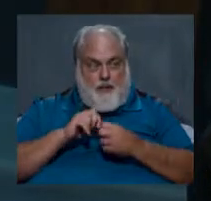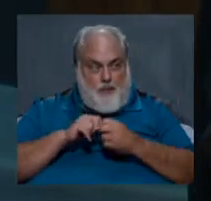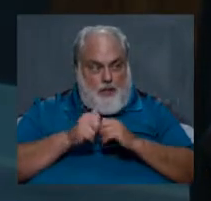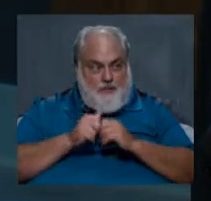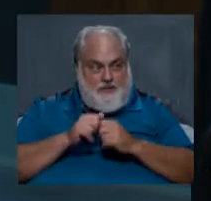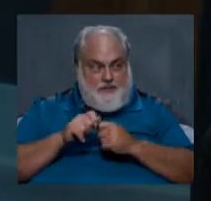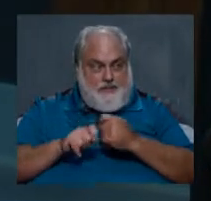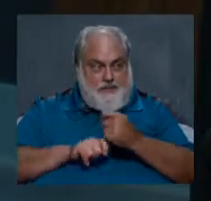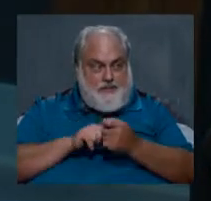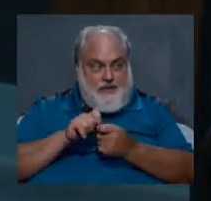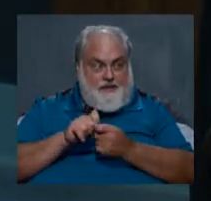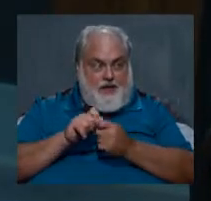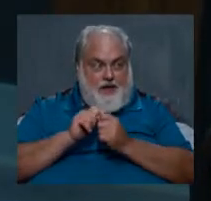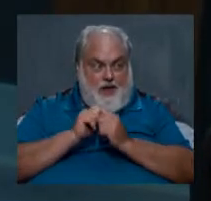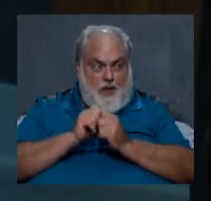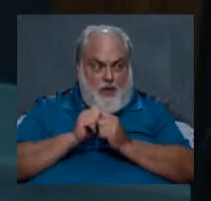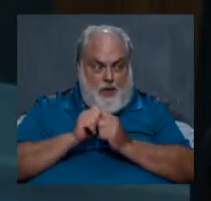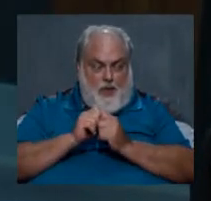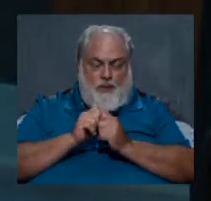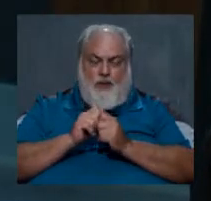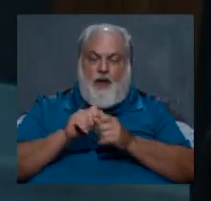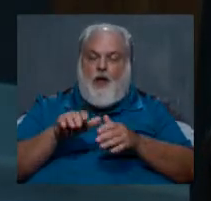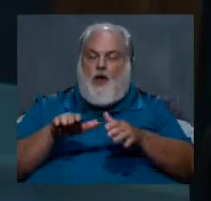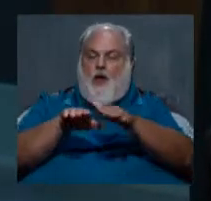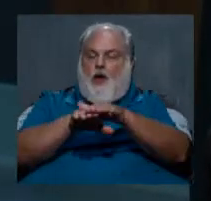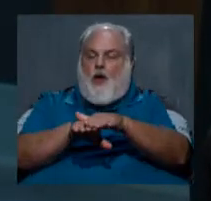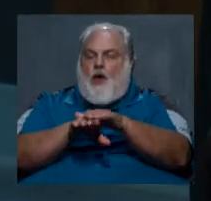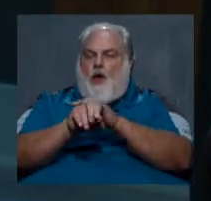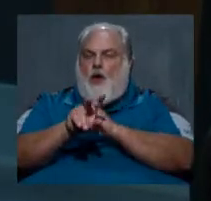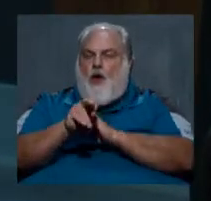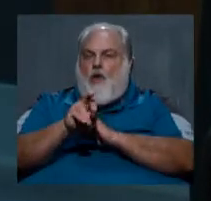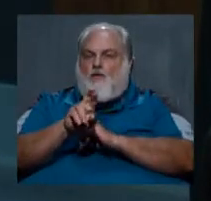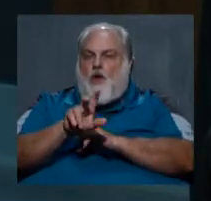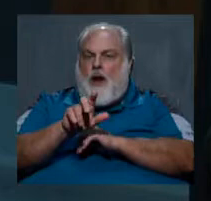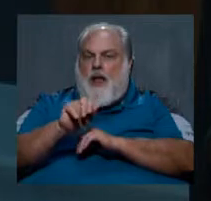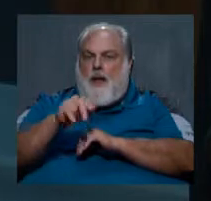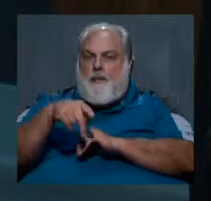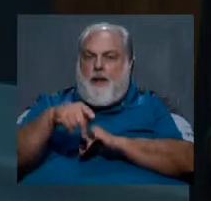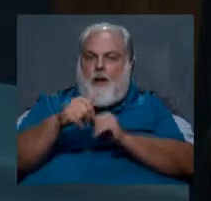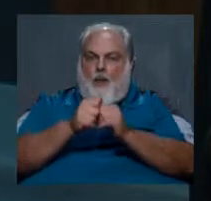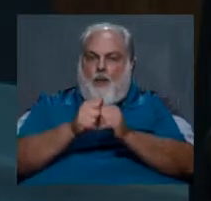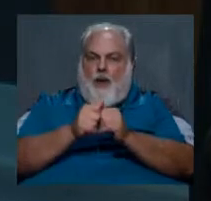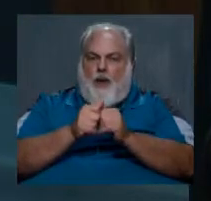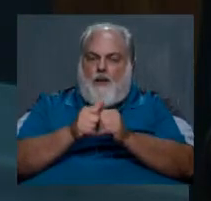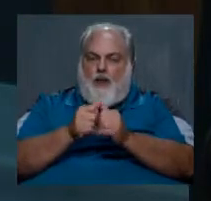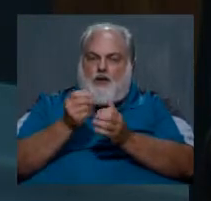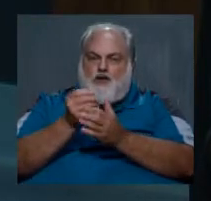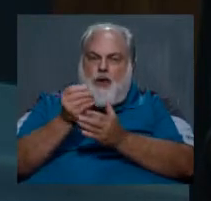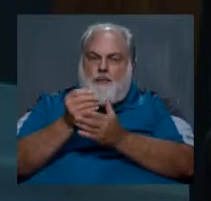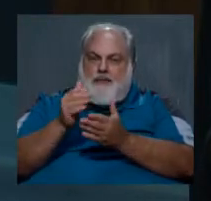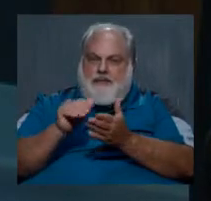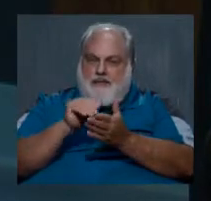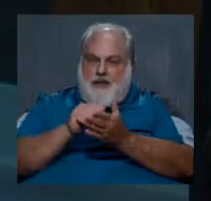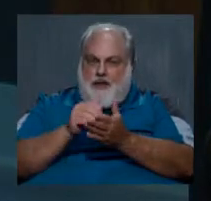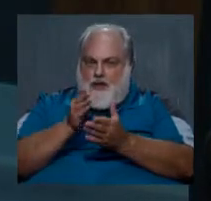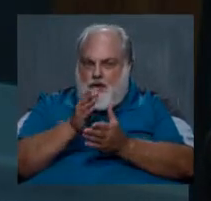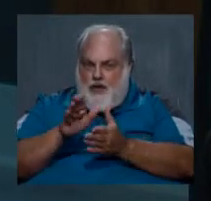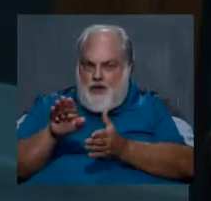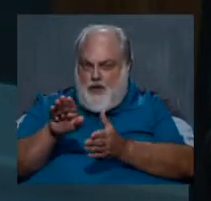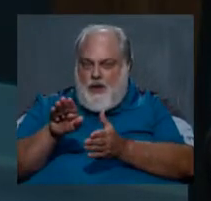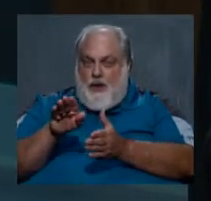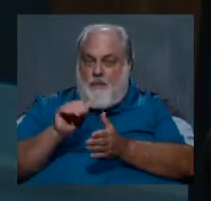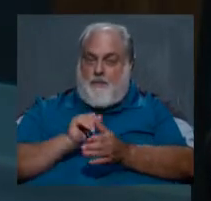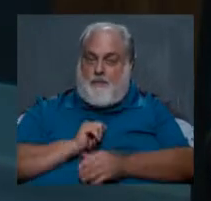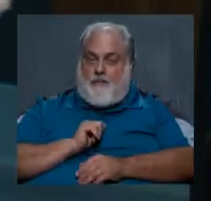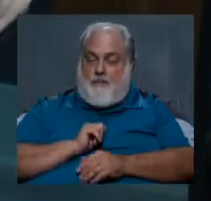the, as I always said before, the overlap of the turning into the shopping centers and Drury Drive. I've always referenced that before. And I do live